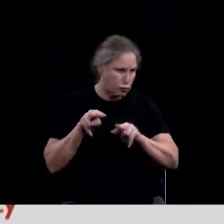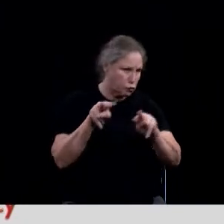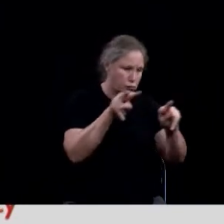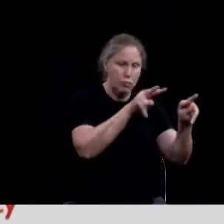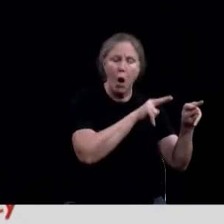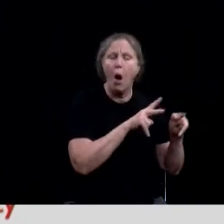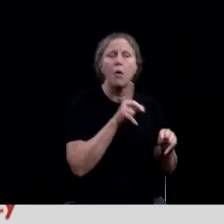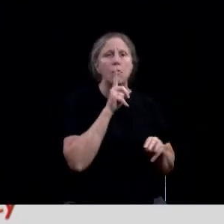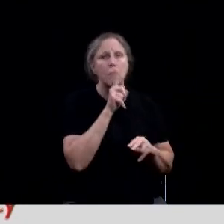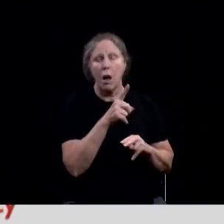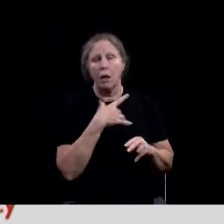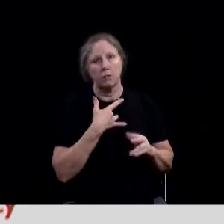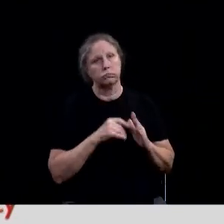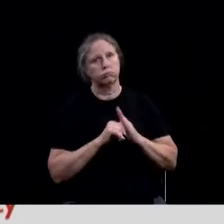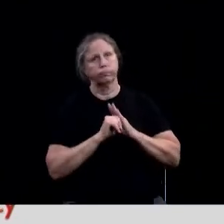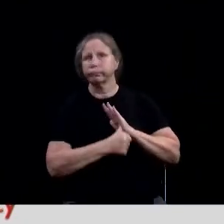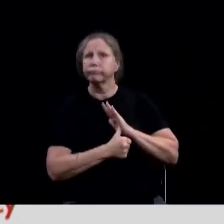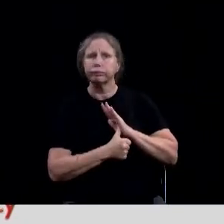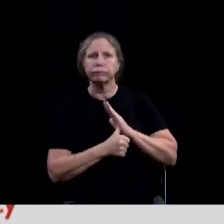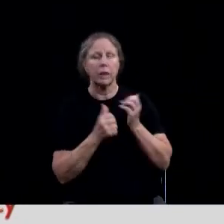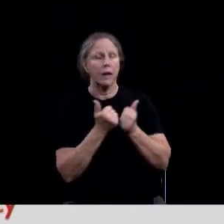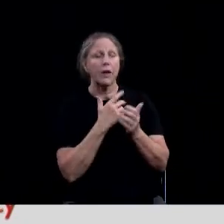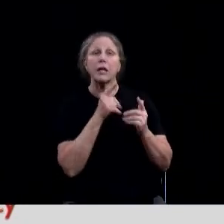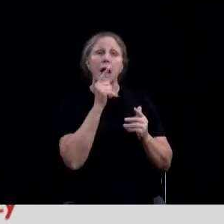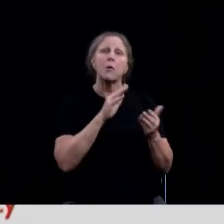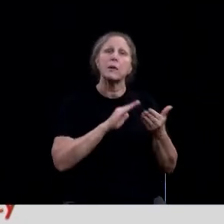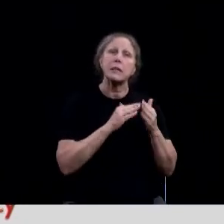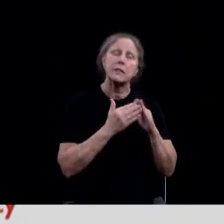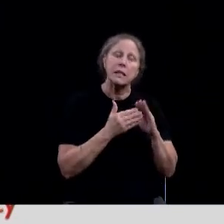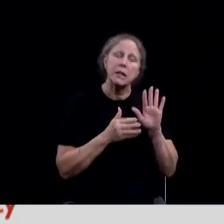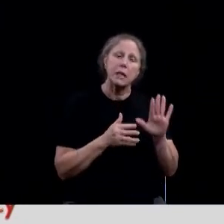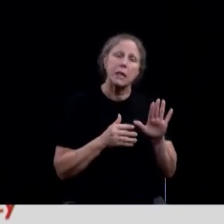the city funded projects that are